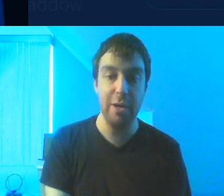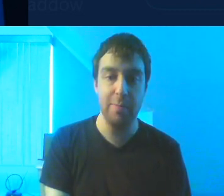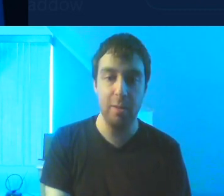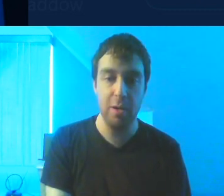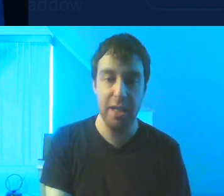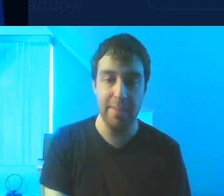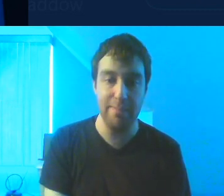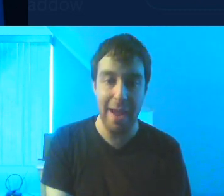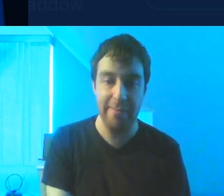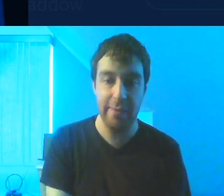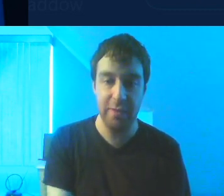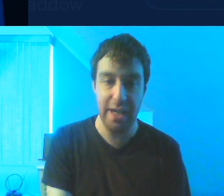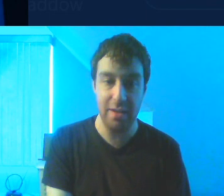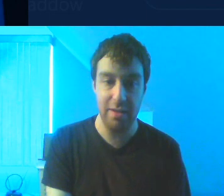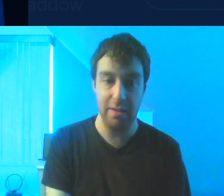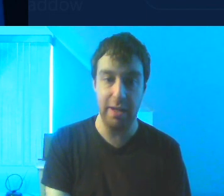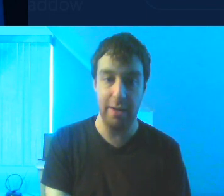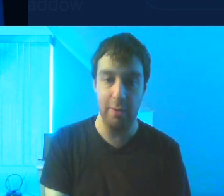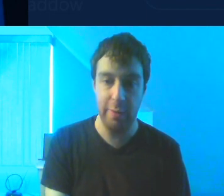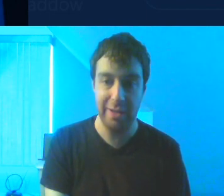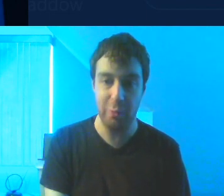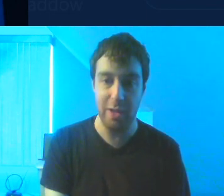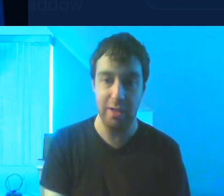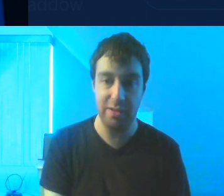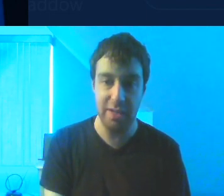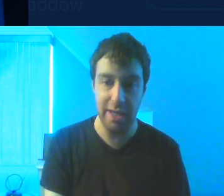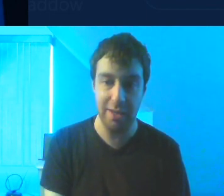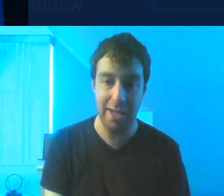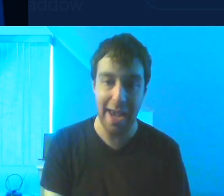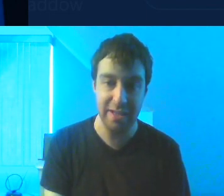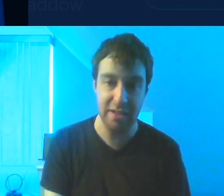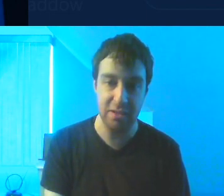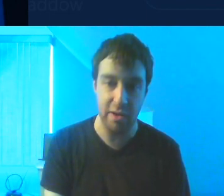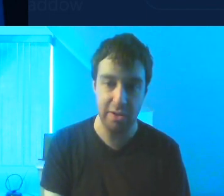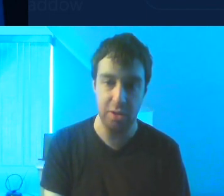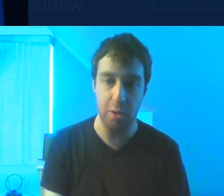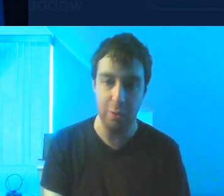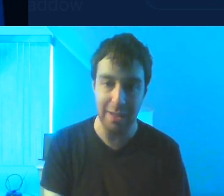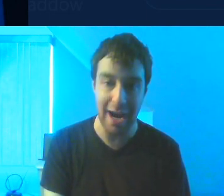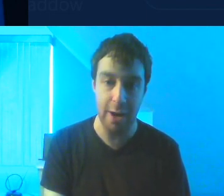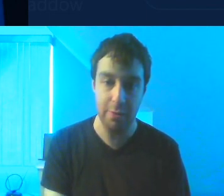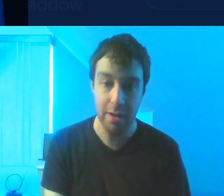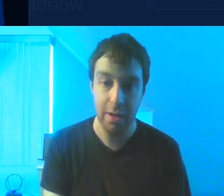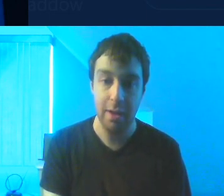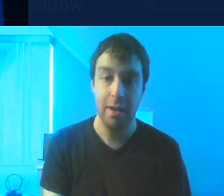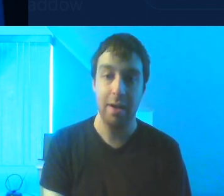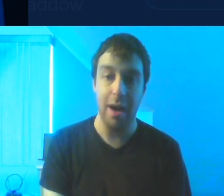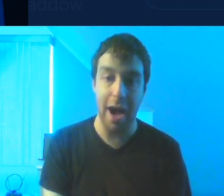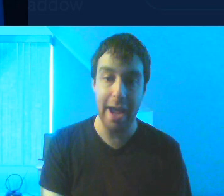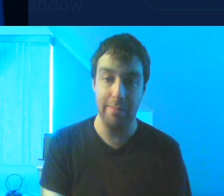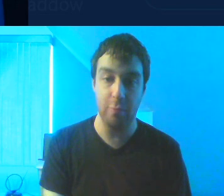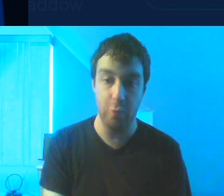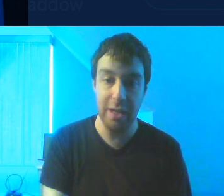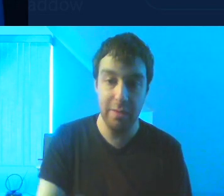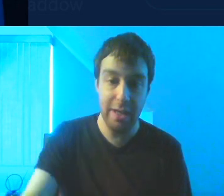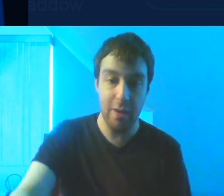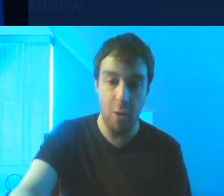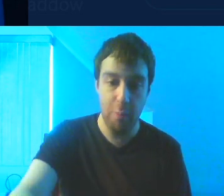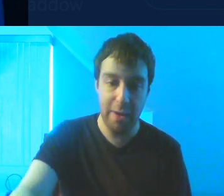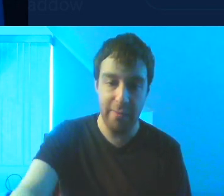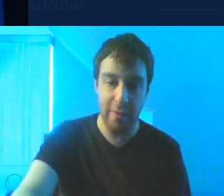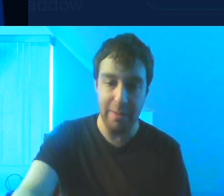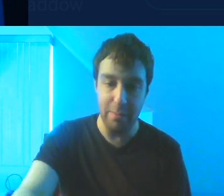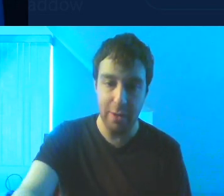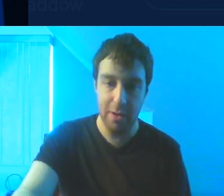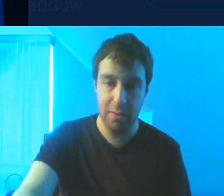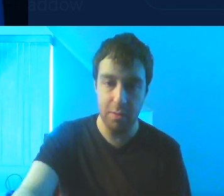yeah, we could be looking at May 15th, the earliest we could see the cases start to go down. I am really